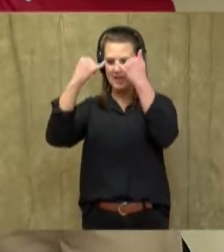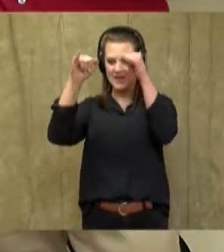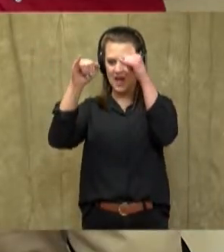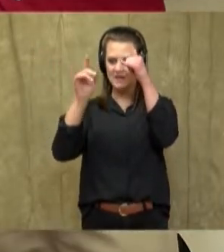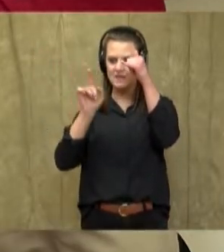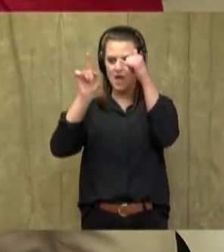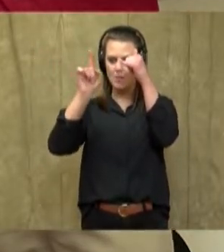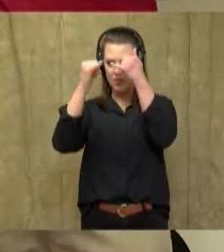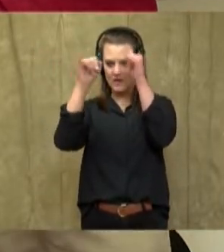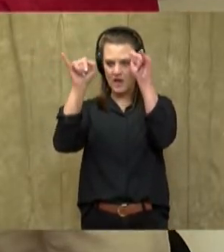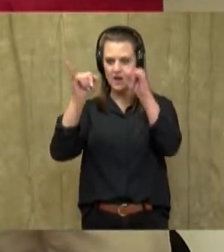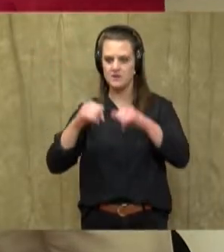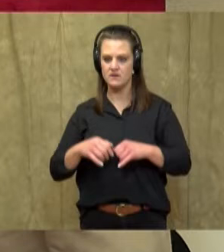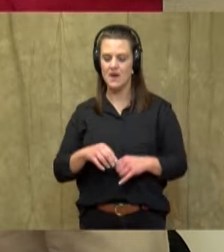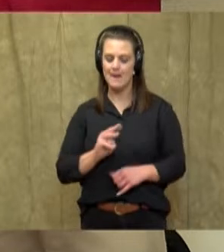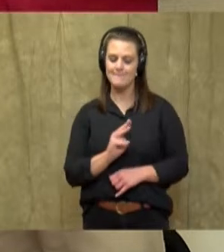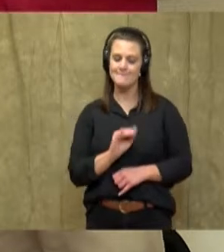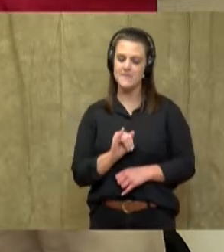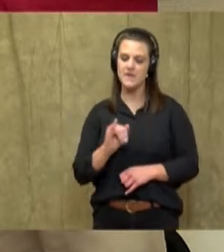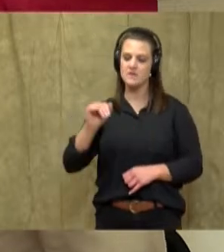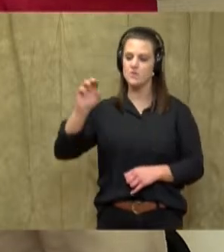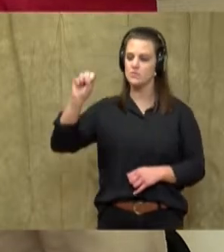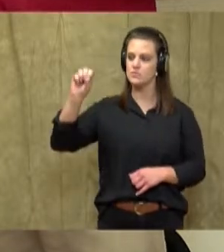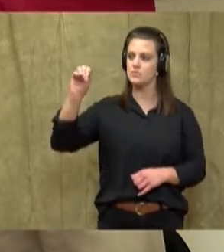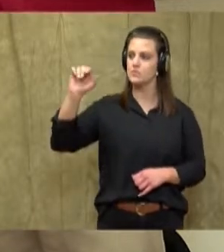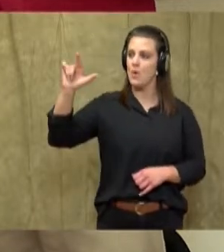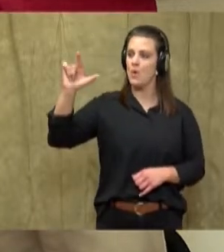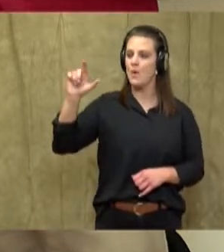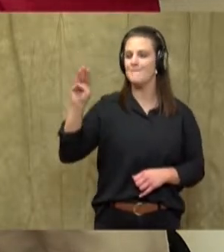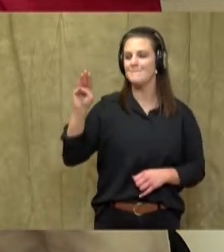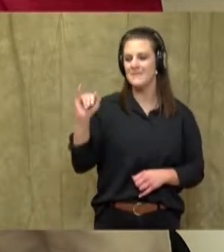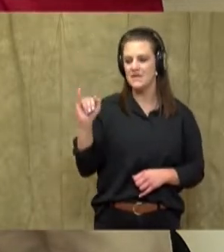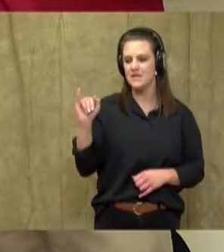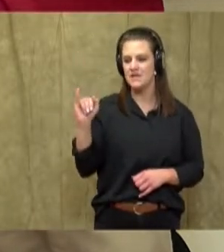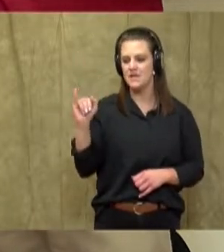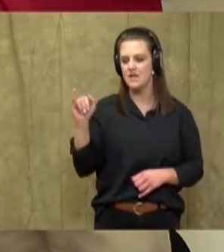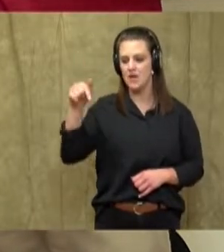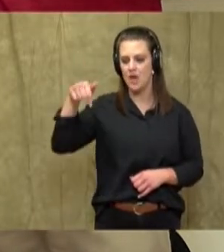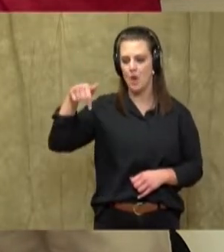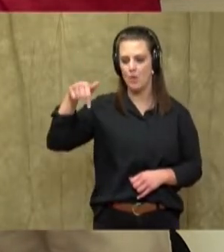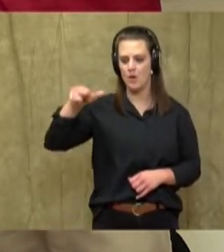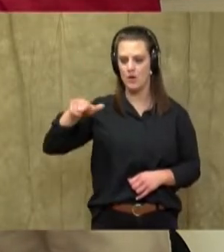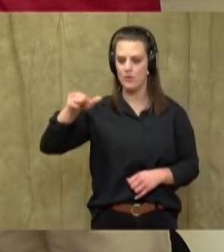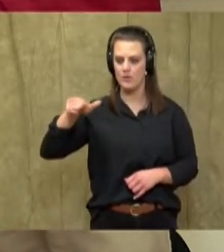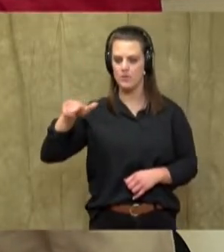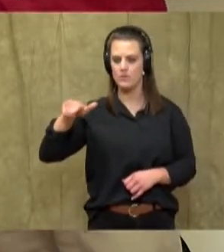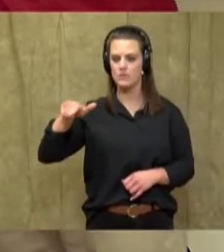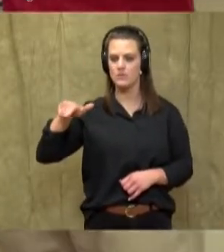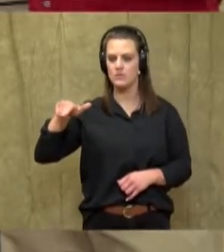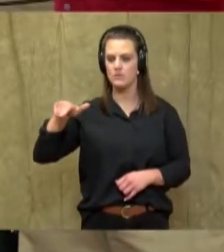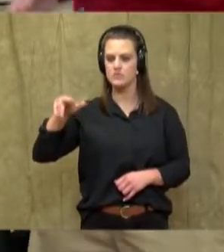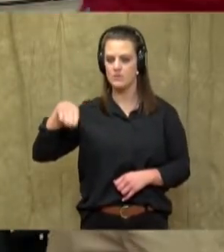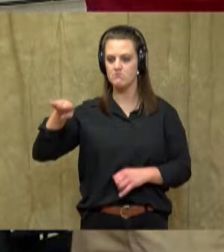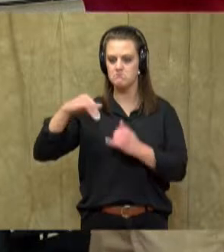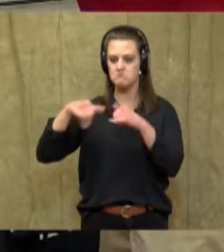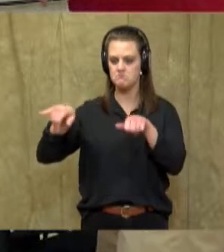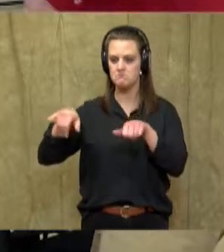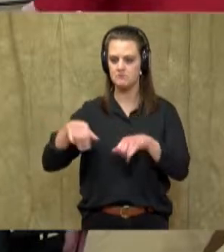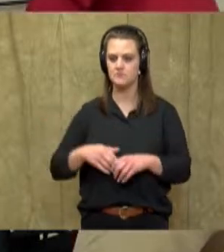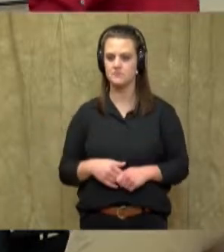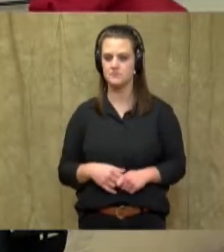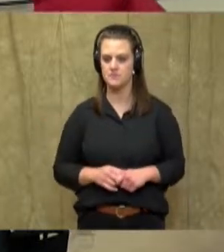lines. Me is a little bit lower, so we're going to put it on the lower of the 2 lines.